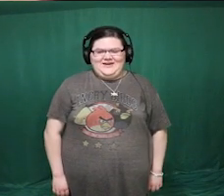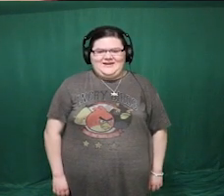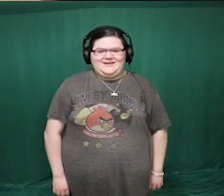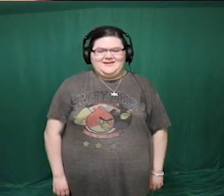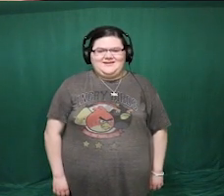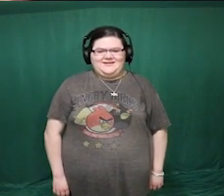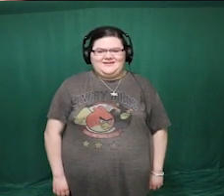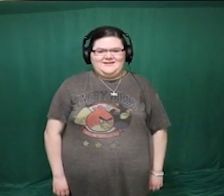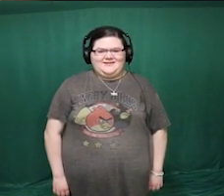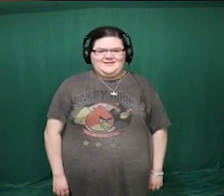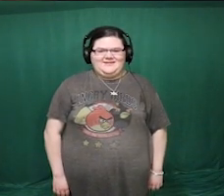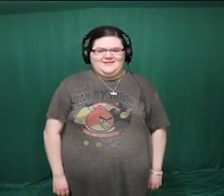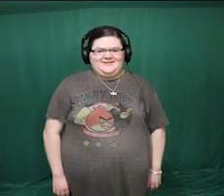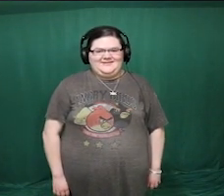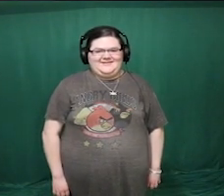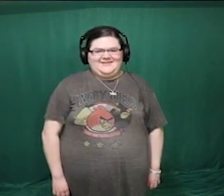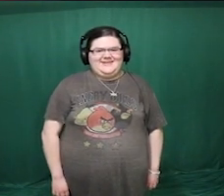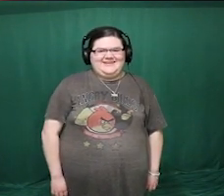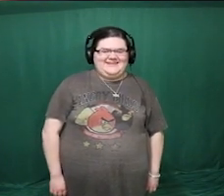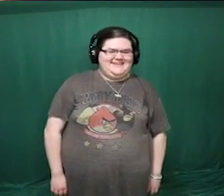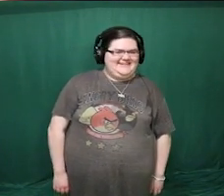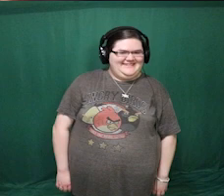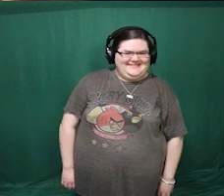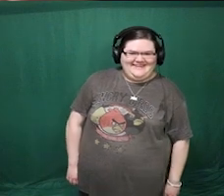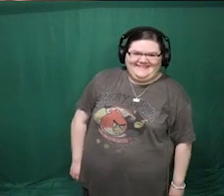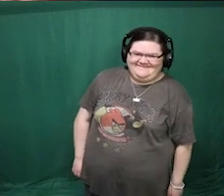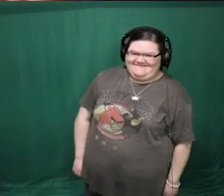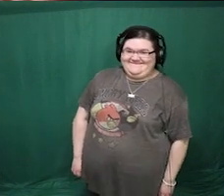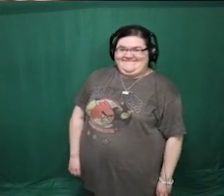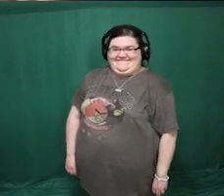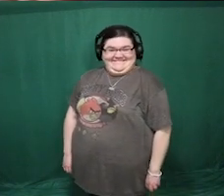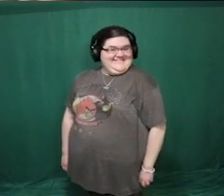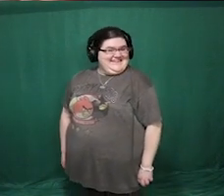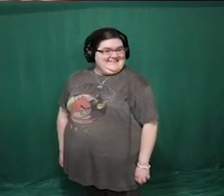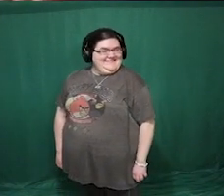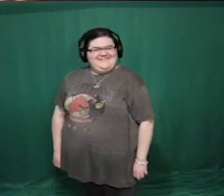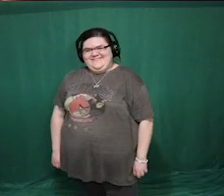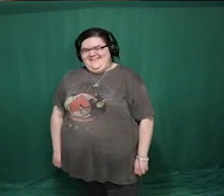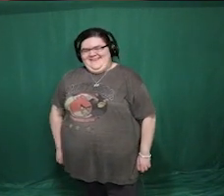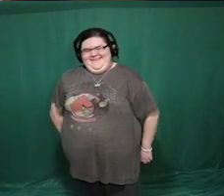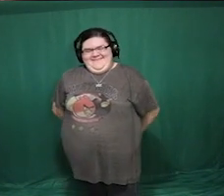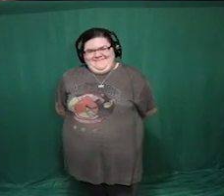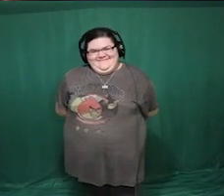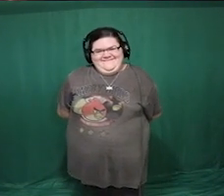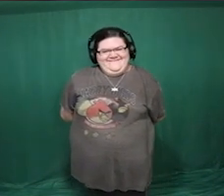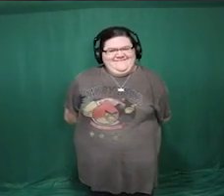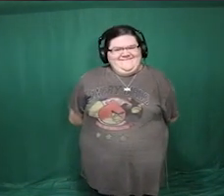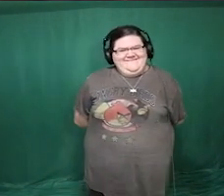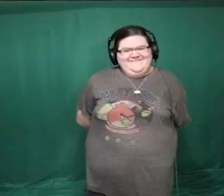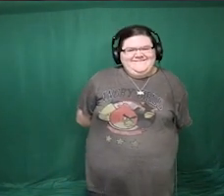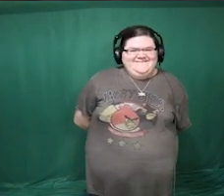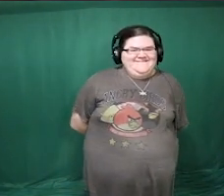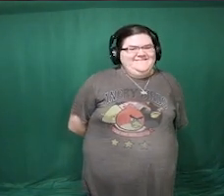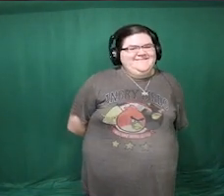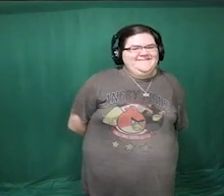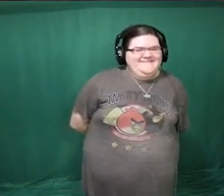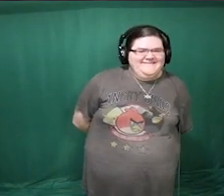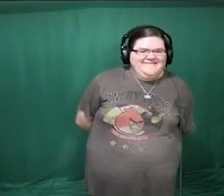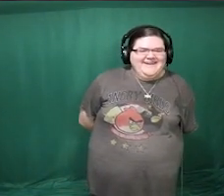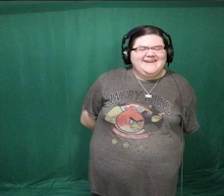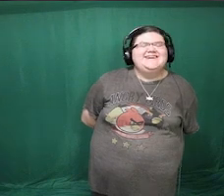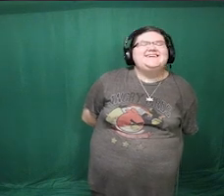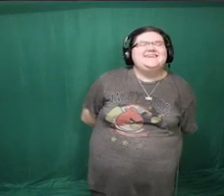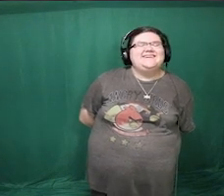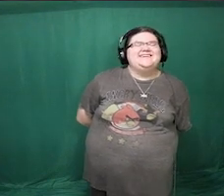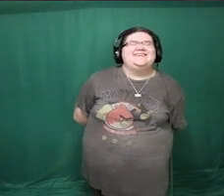boys. Wait. He's close to all of us. I'm coming, baby. Hey, don't know. The thing. Be afraid,